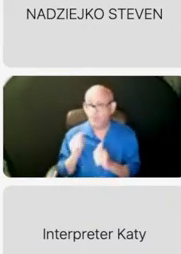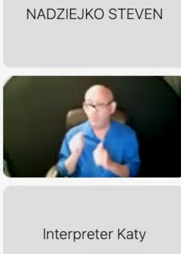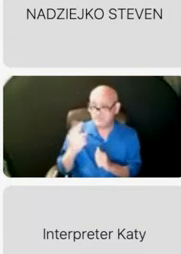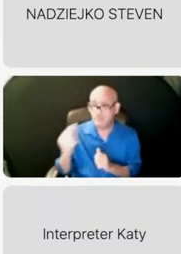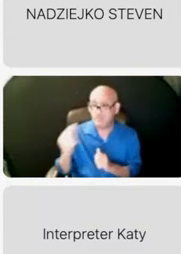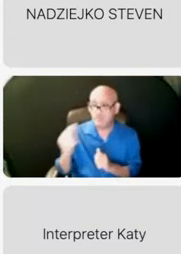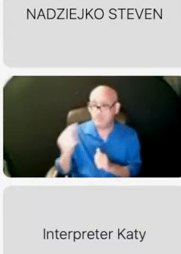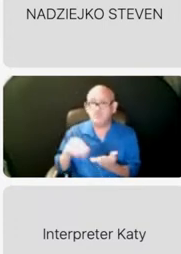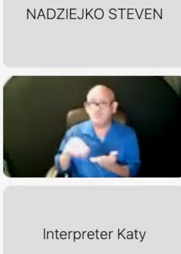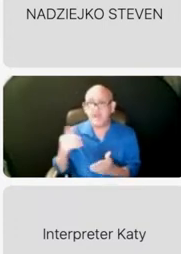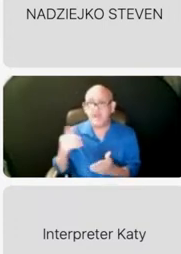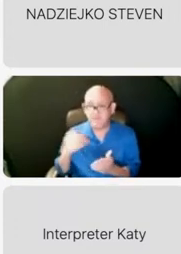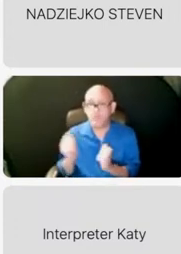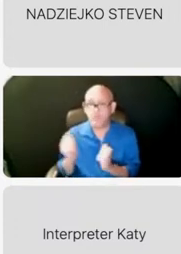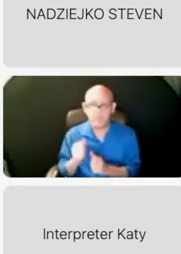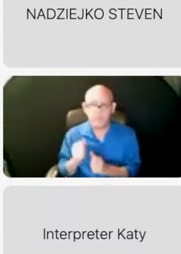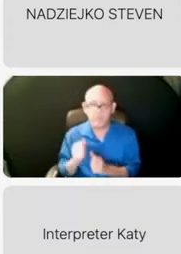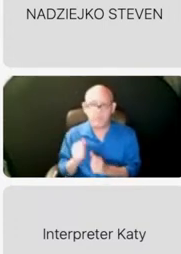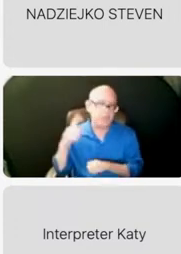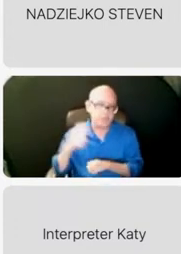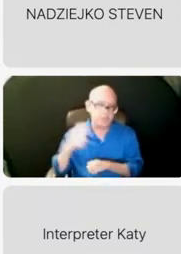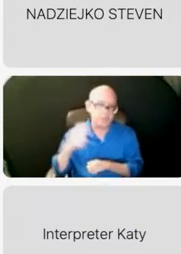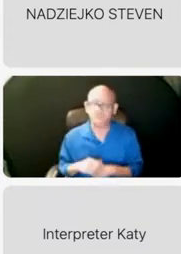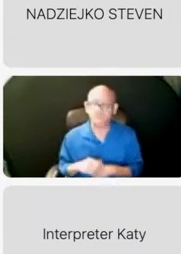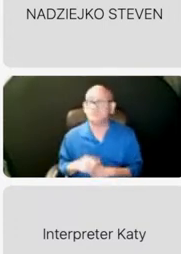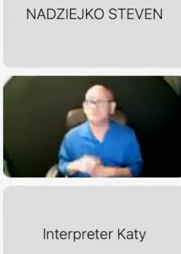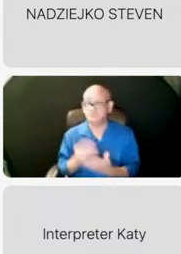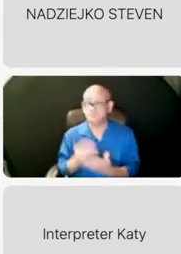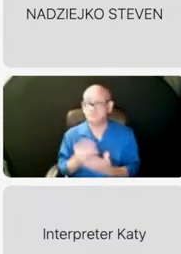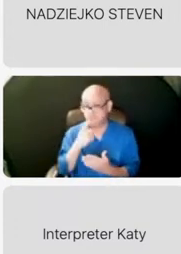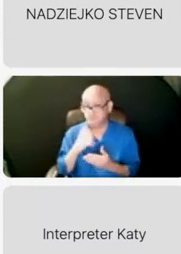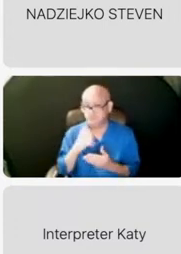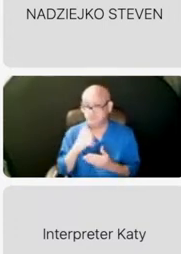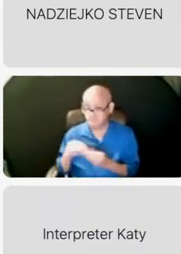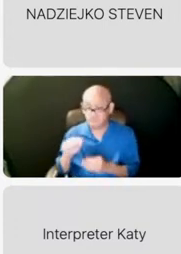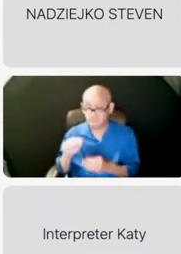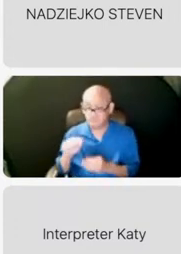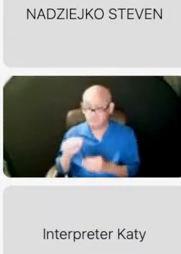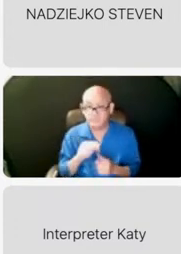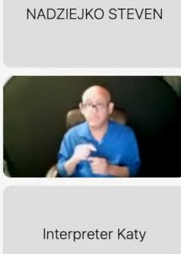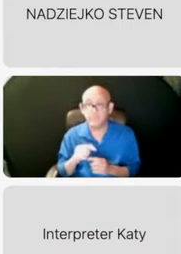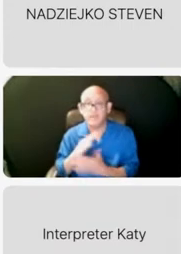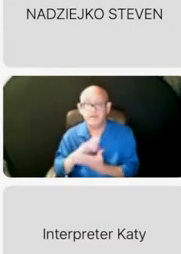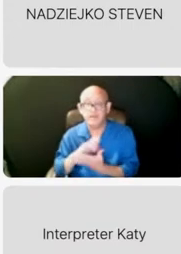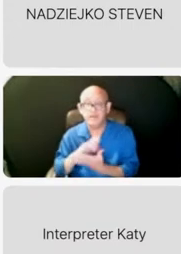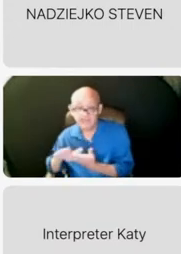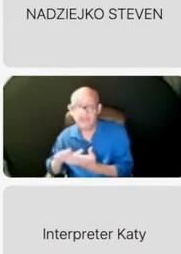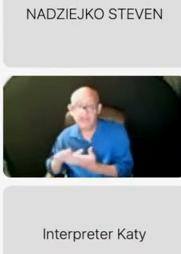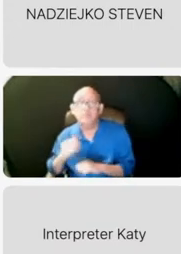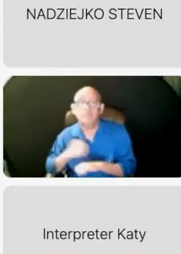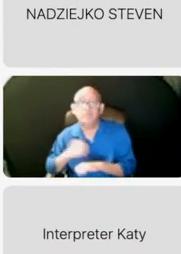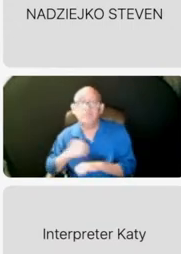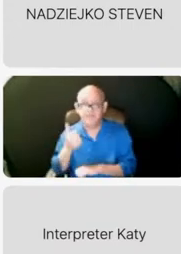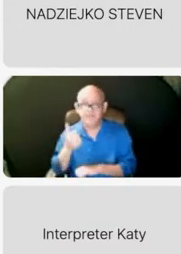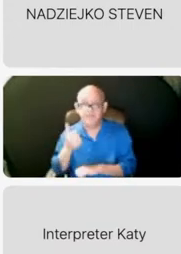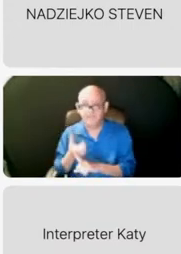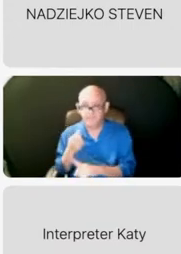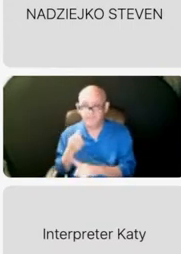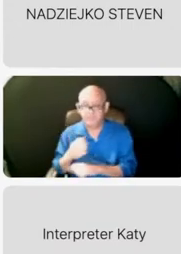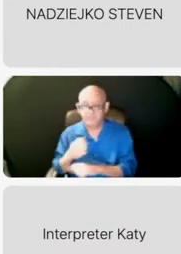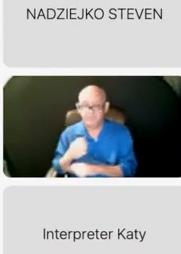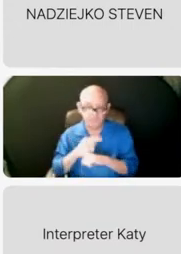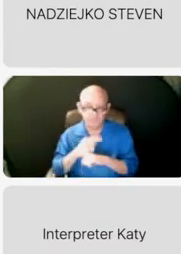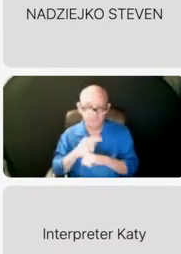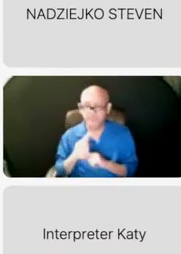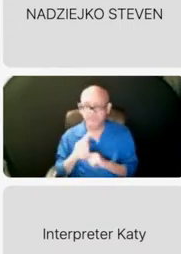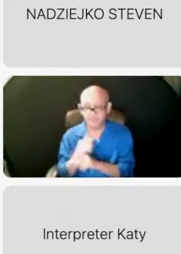at all times financially as in saving money for phone repairs and sanitarily by protecting oneself from journalists our corporation is led by